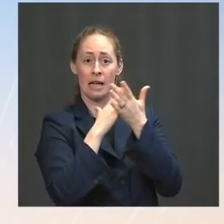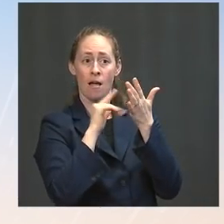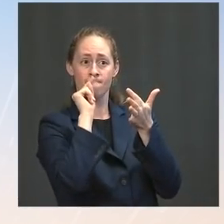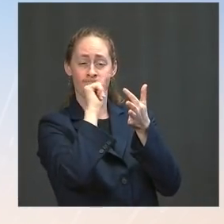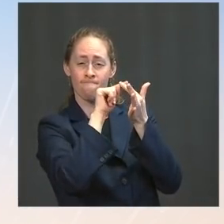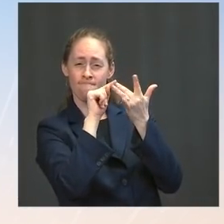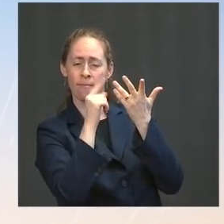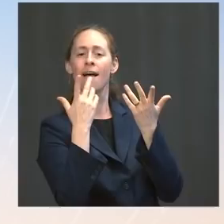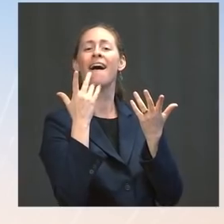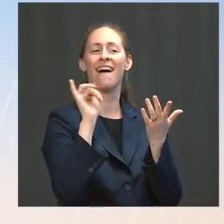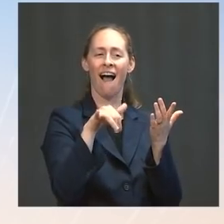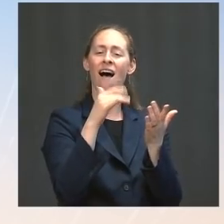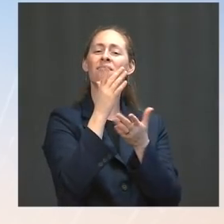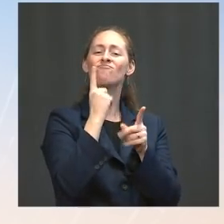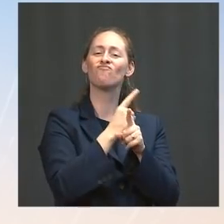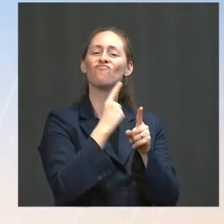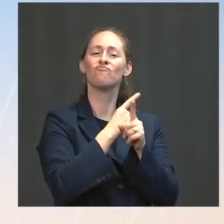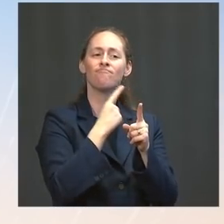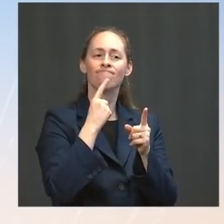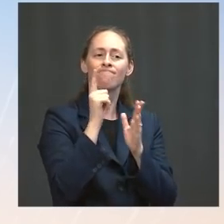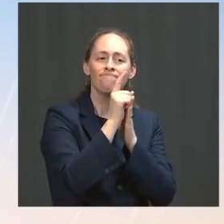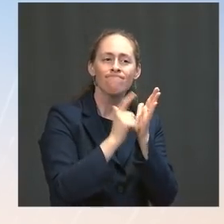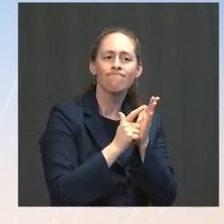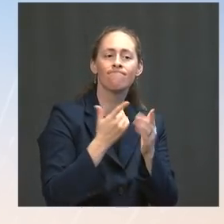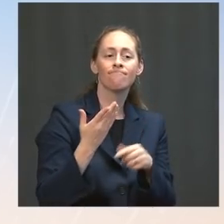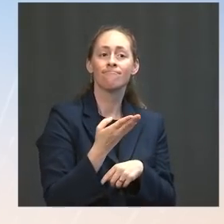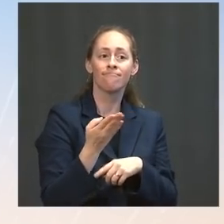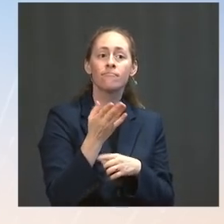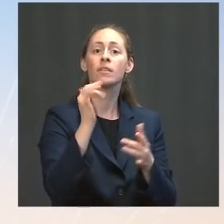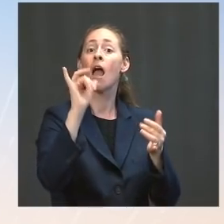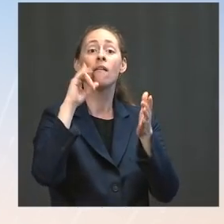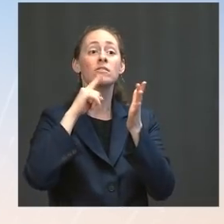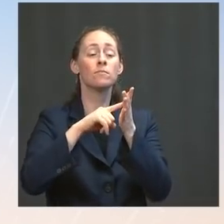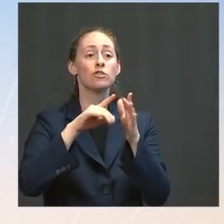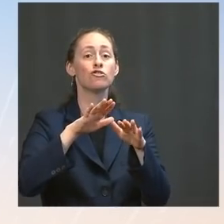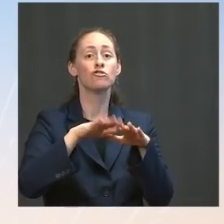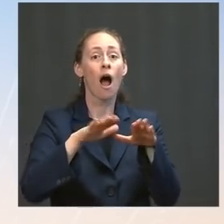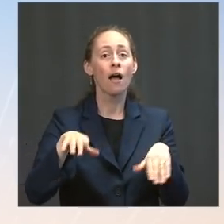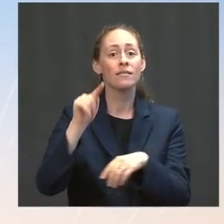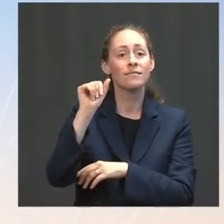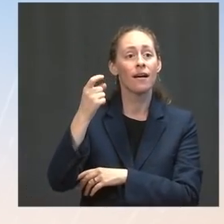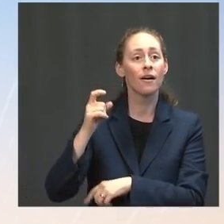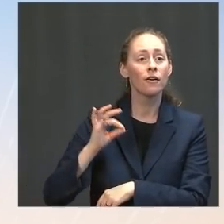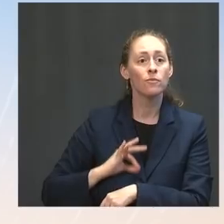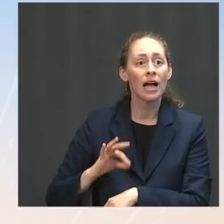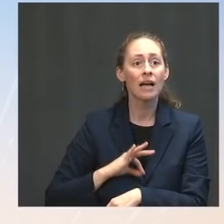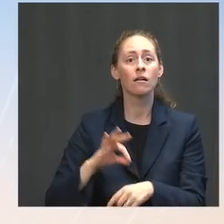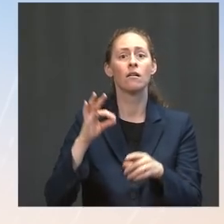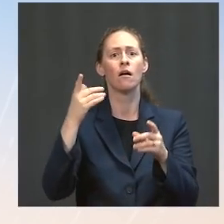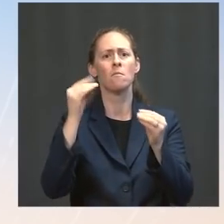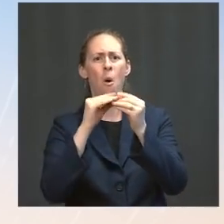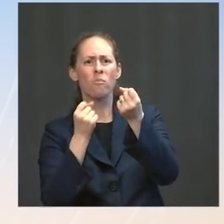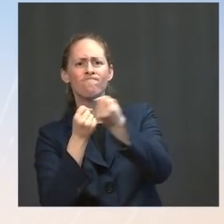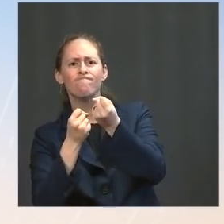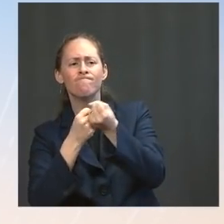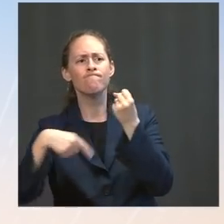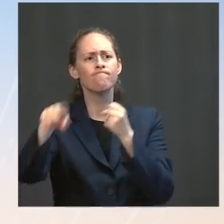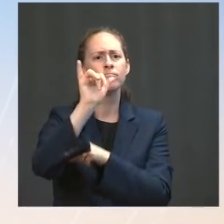the Palestinian offices in Washington and the consulate in Jerusalem, and if not, what's the status of those projects?